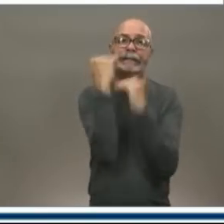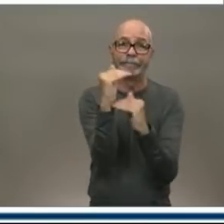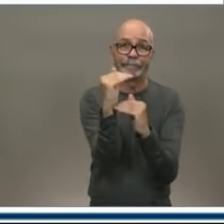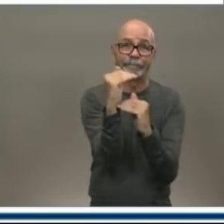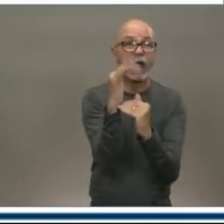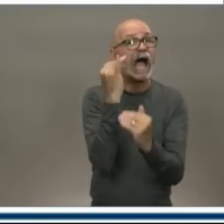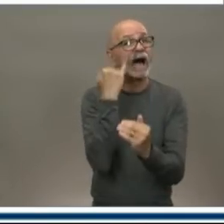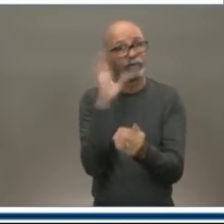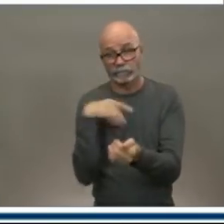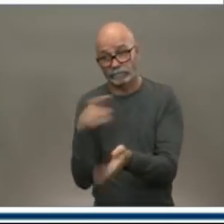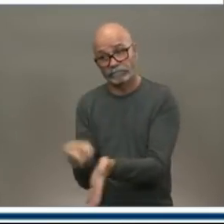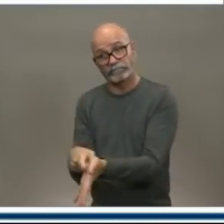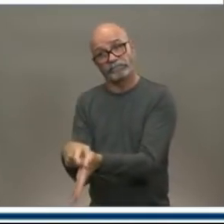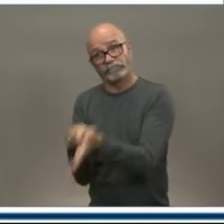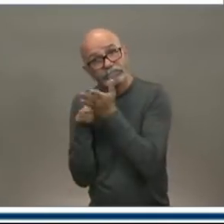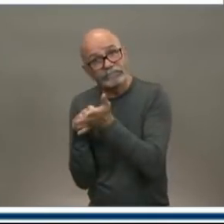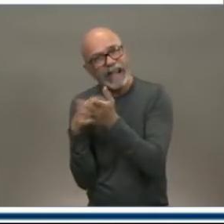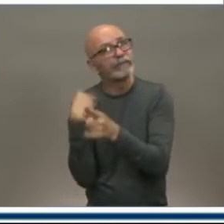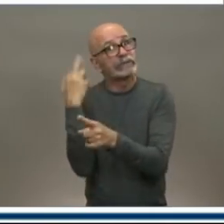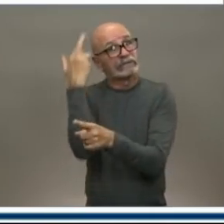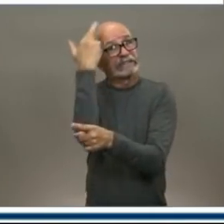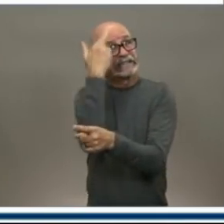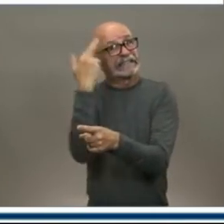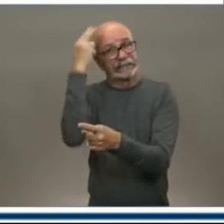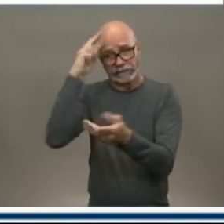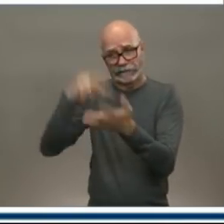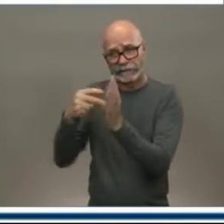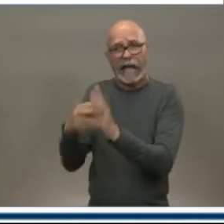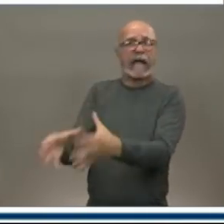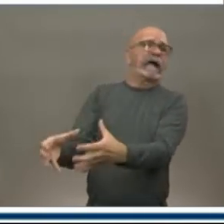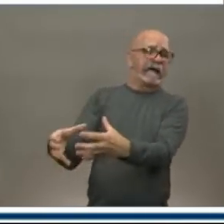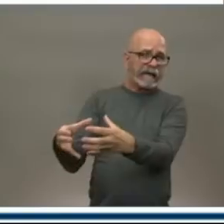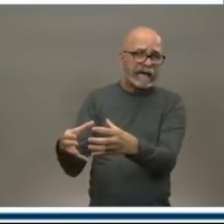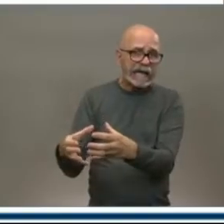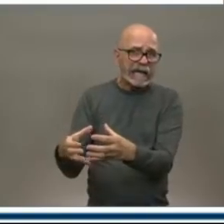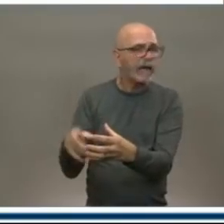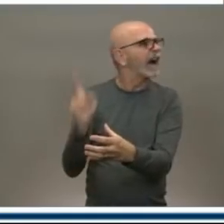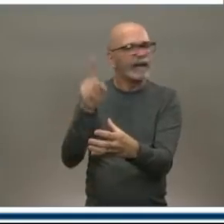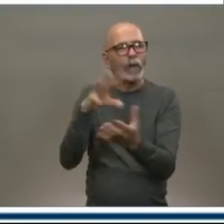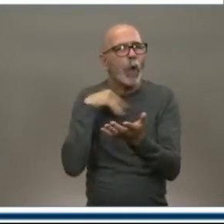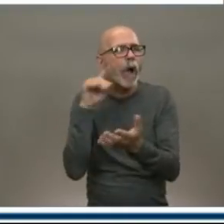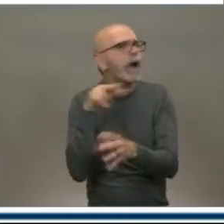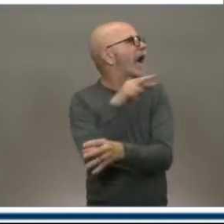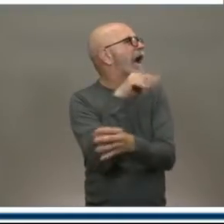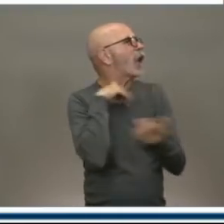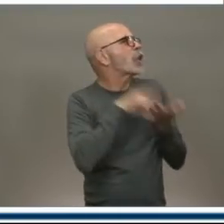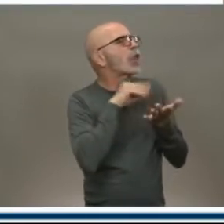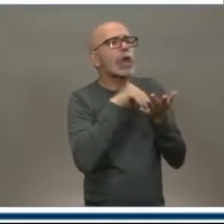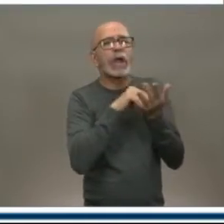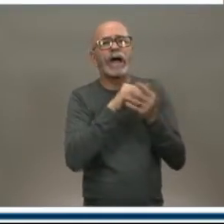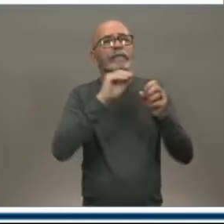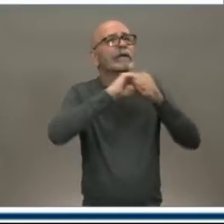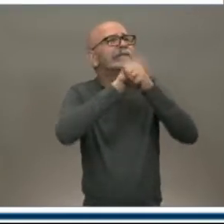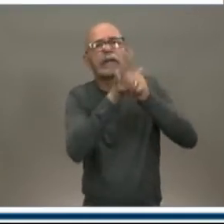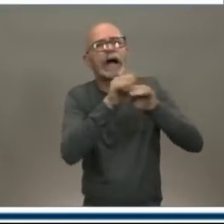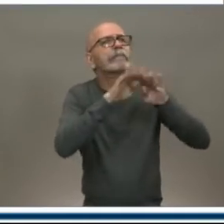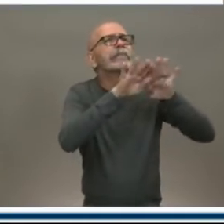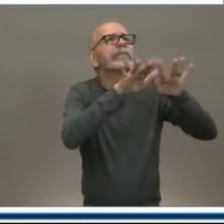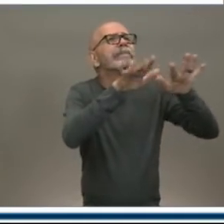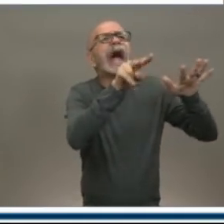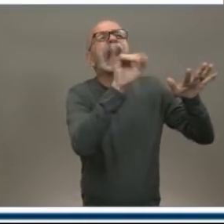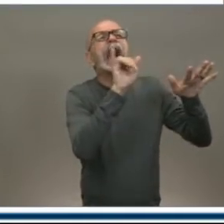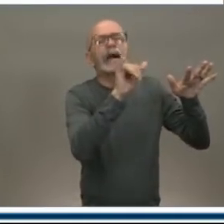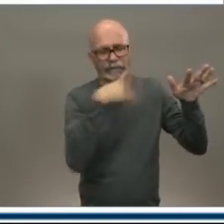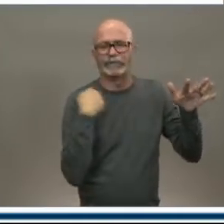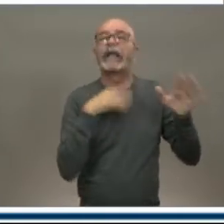reason. As we learn more about the virus and where it spreads the most, that is really in groups of people,